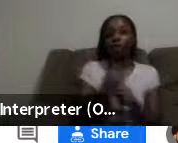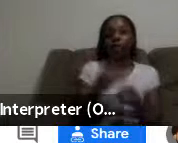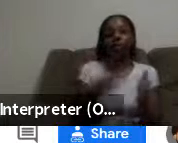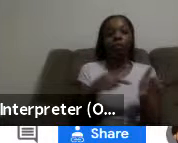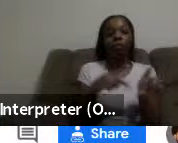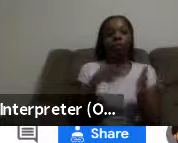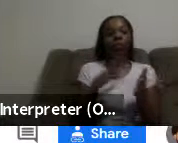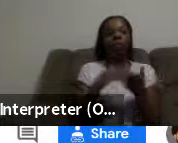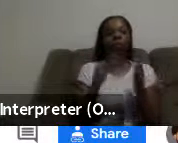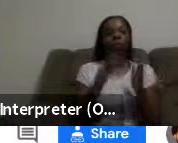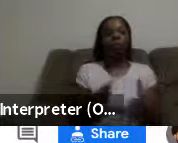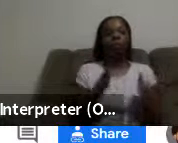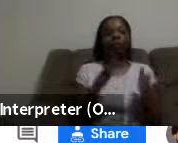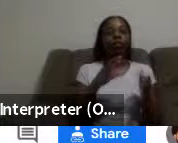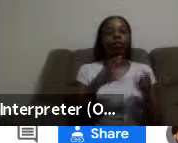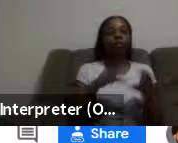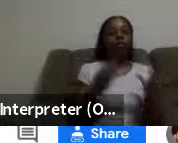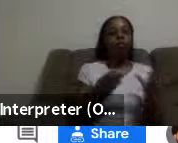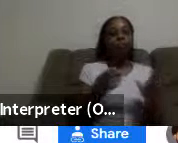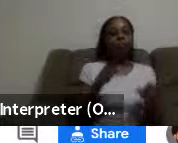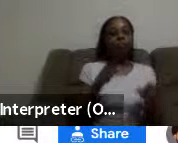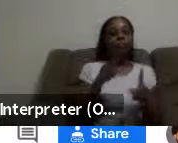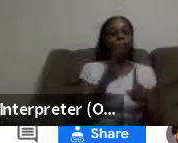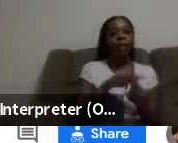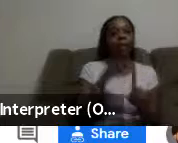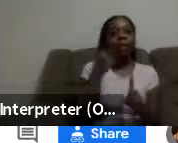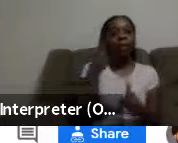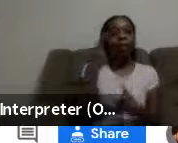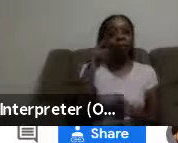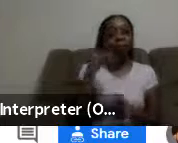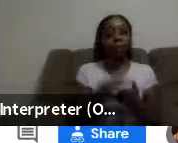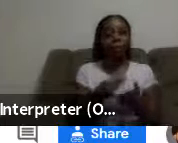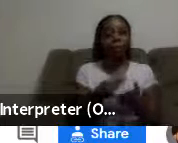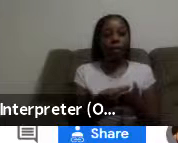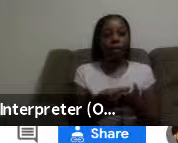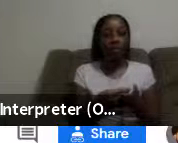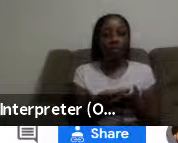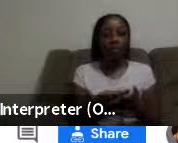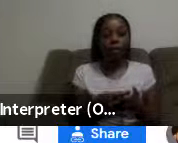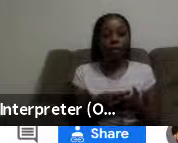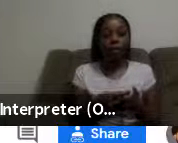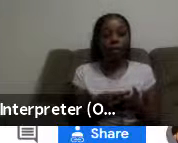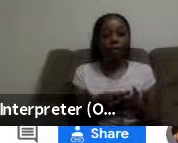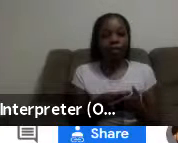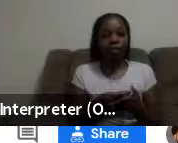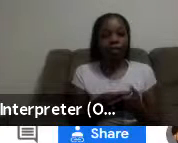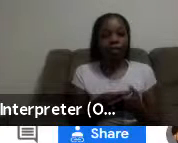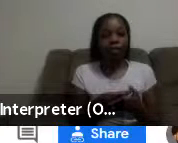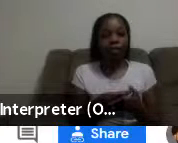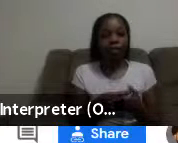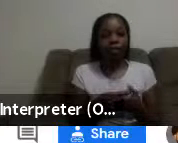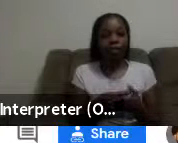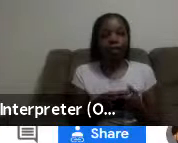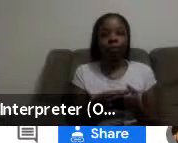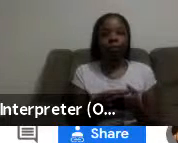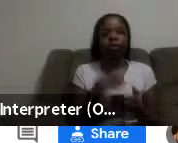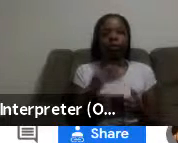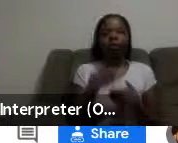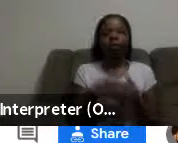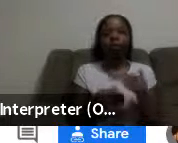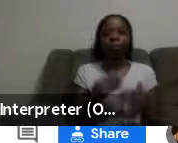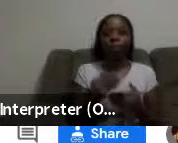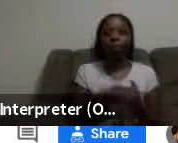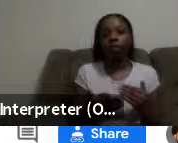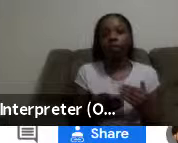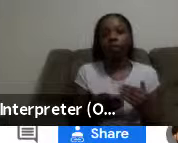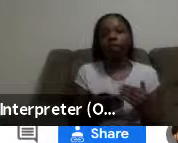for money for the next academic year in the March of the previous year. They'll go through the whole process with the Finance Committee and Senate, and then